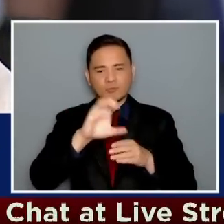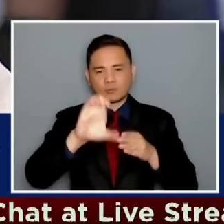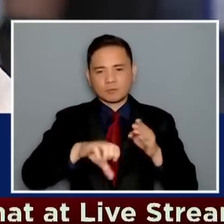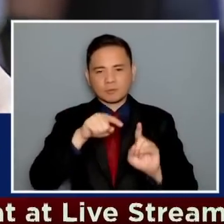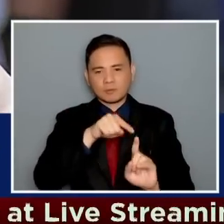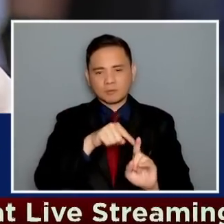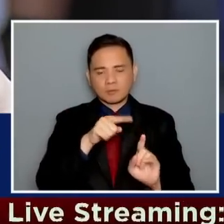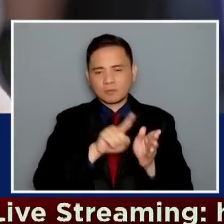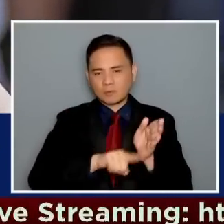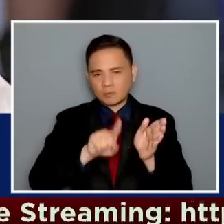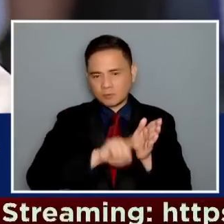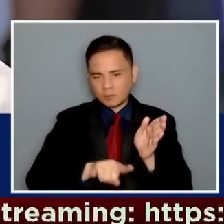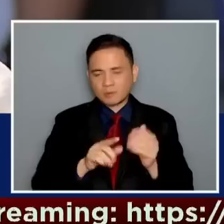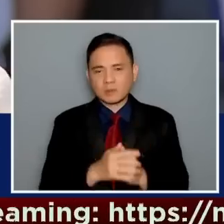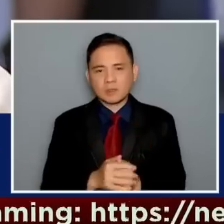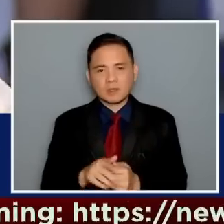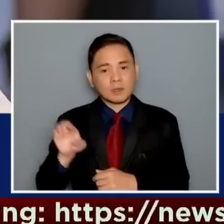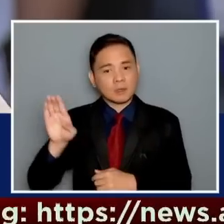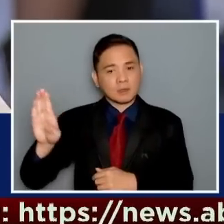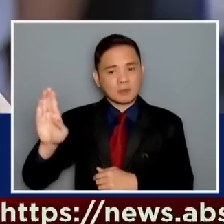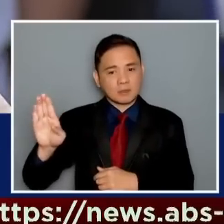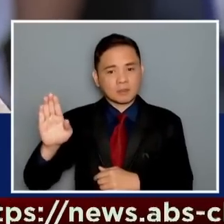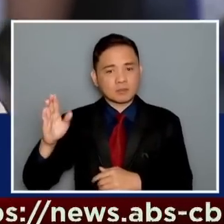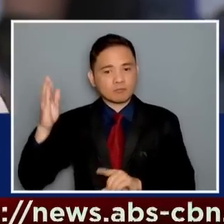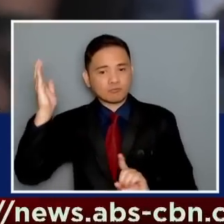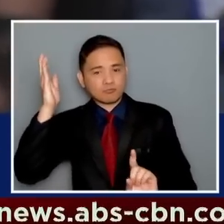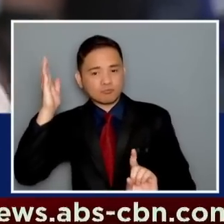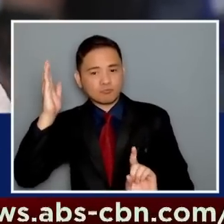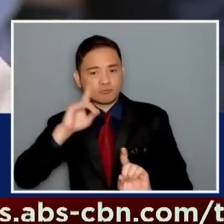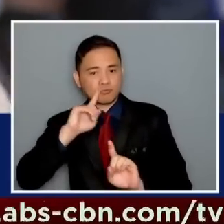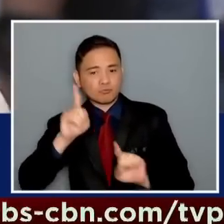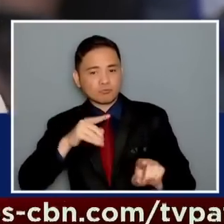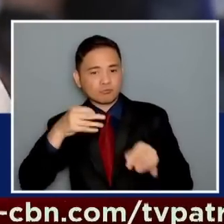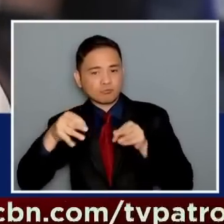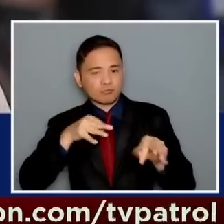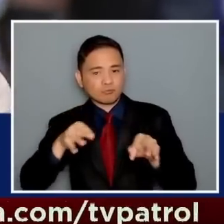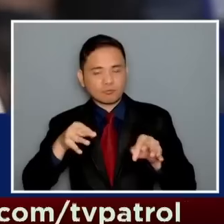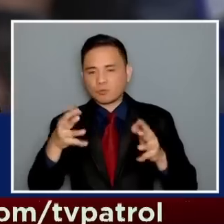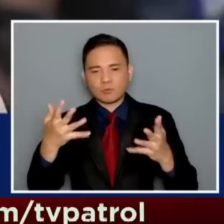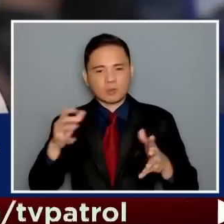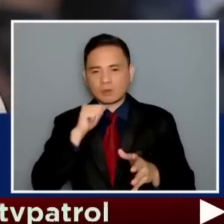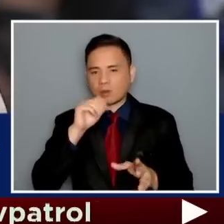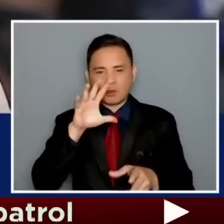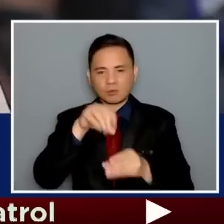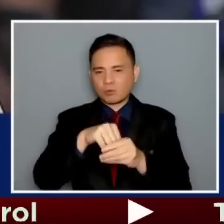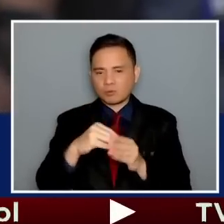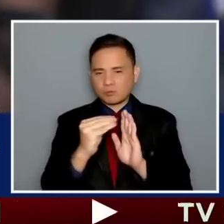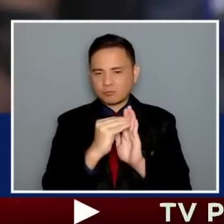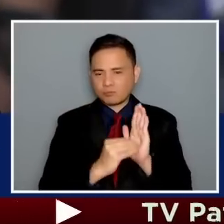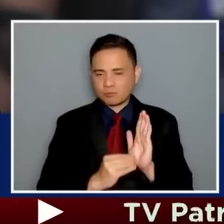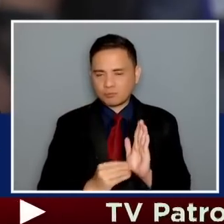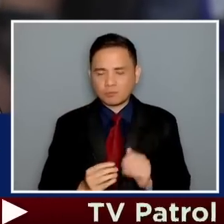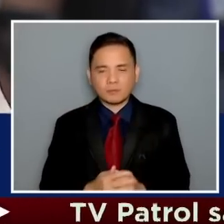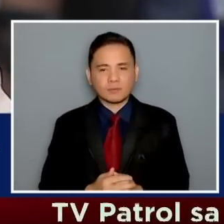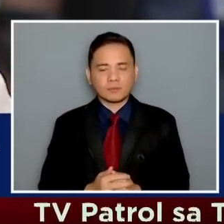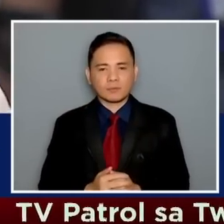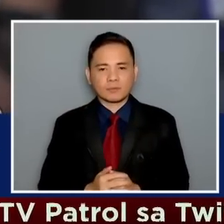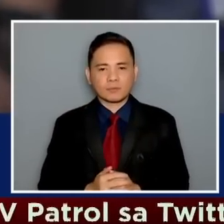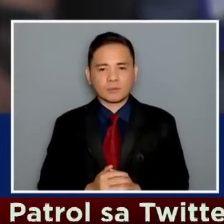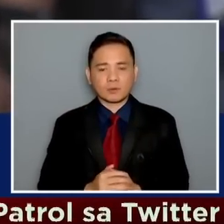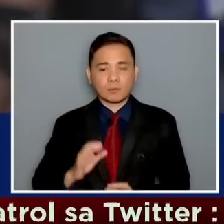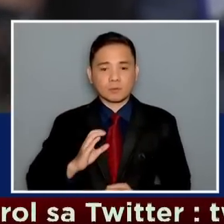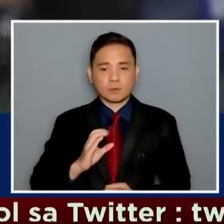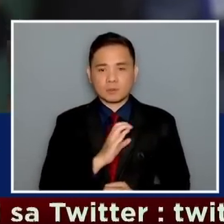case without his valid explanation. The committee has reached